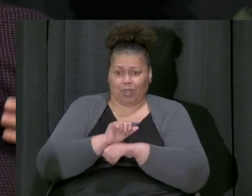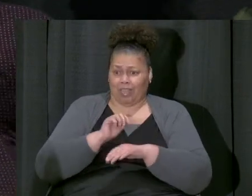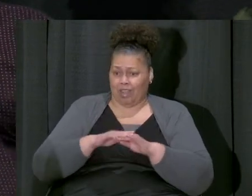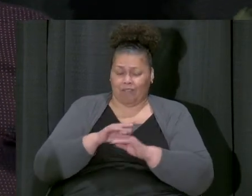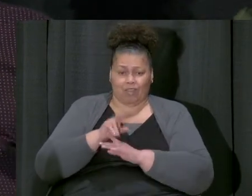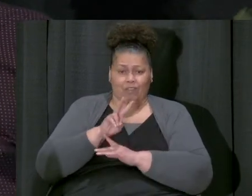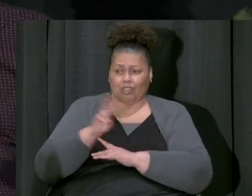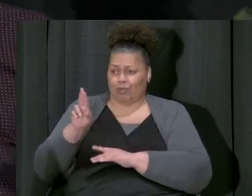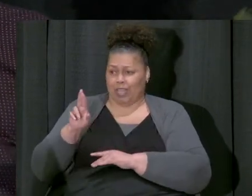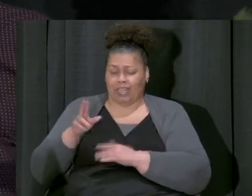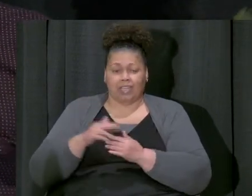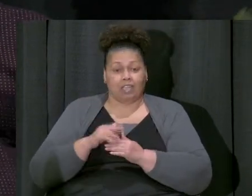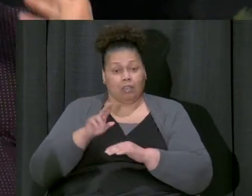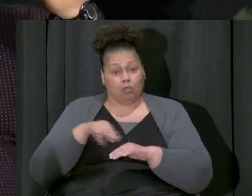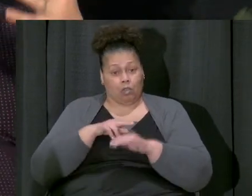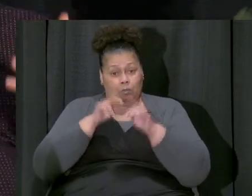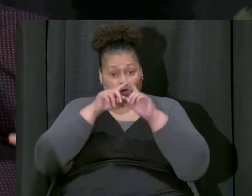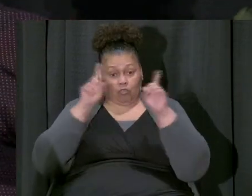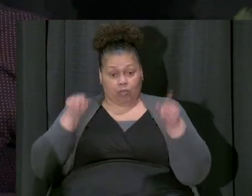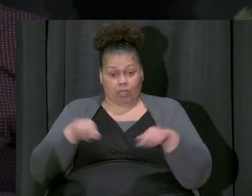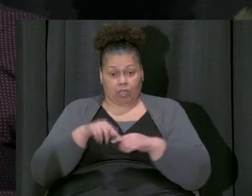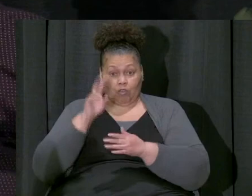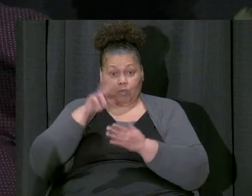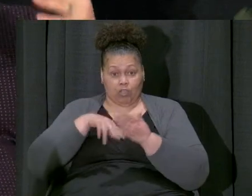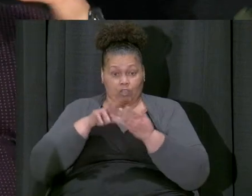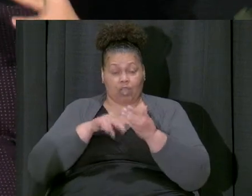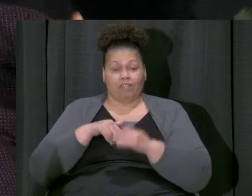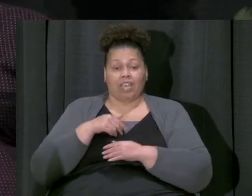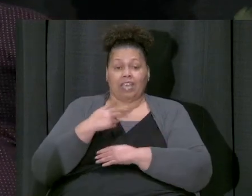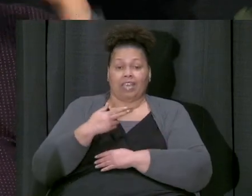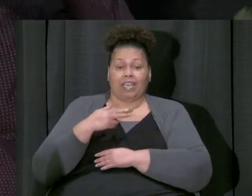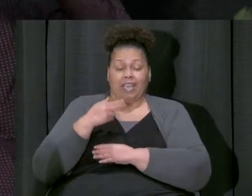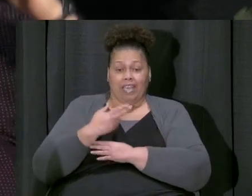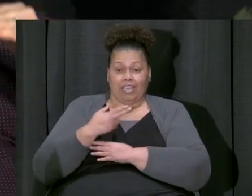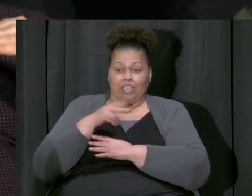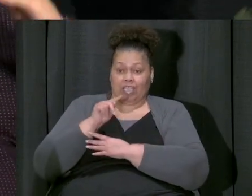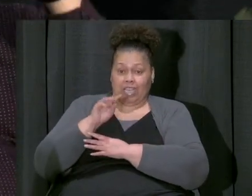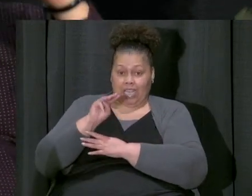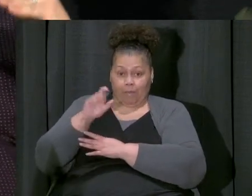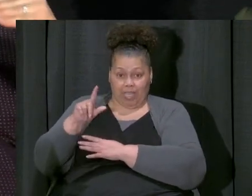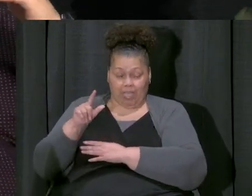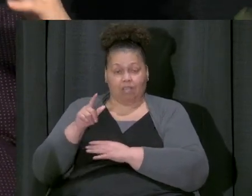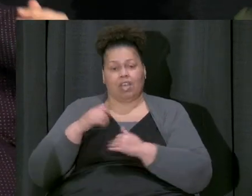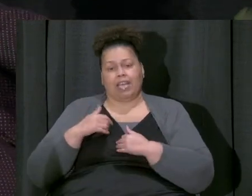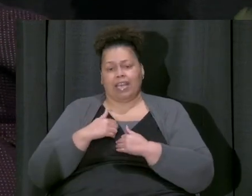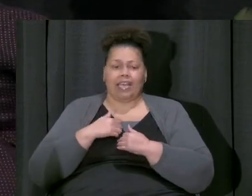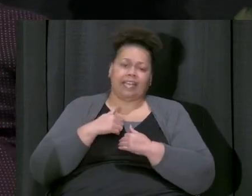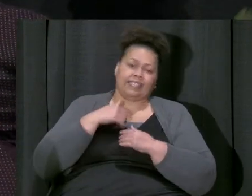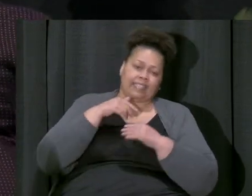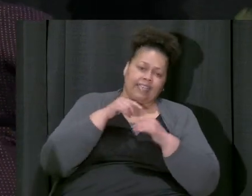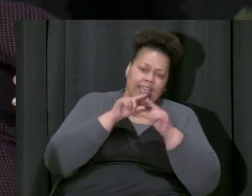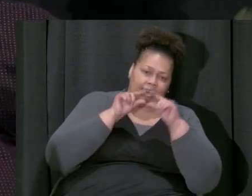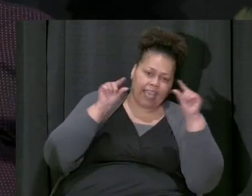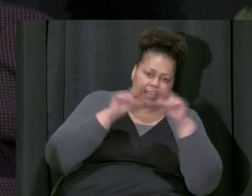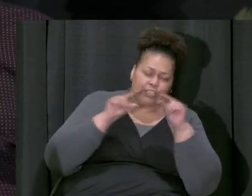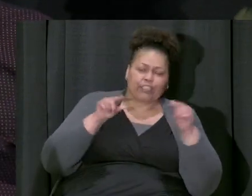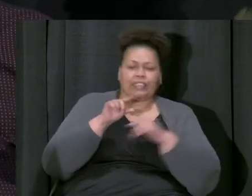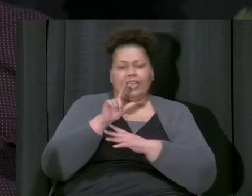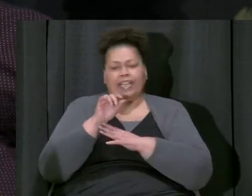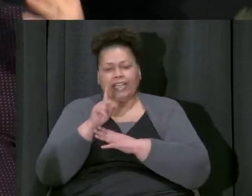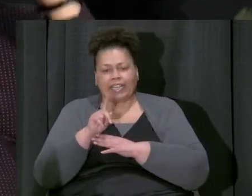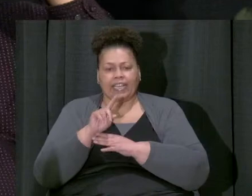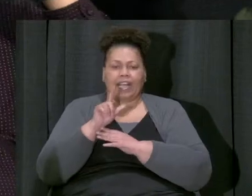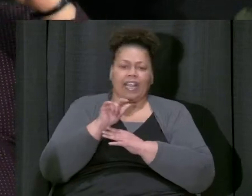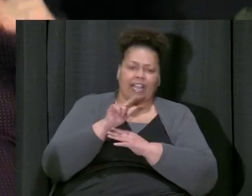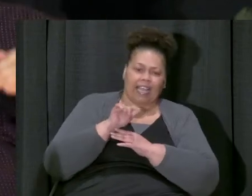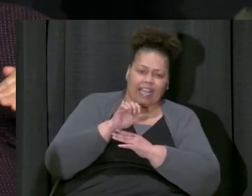know, for normal screen readers, you have an HTML web page, it has structure, it has headers, it has links, it has landmarks. How does that work in VR?